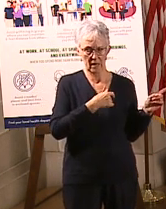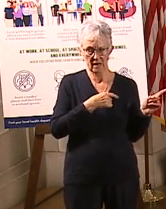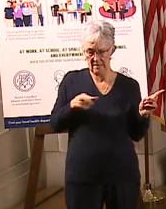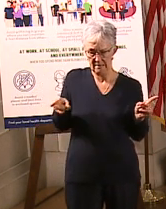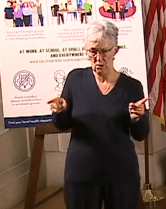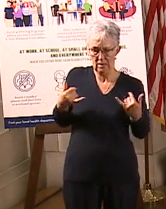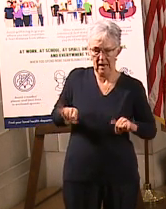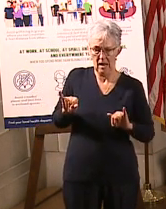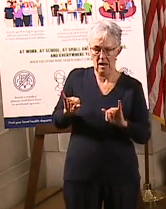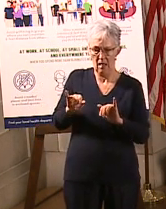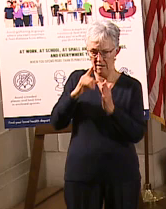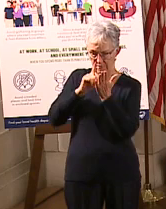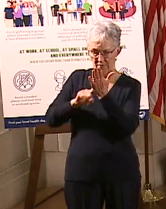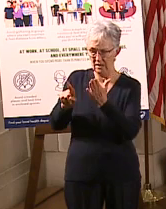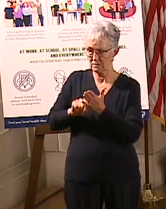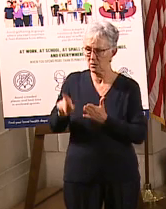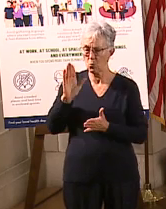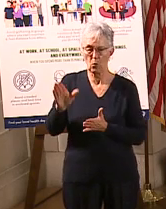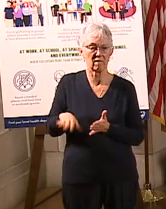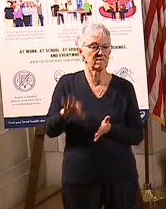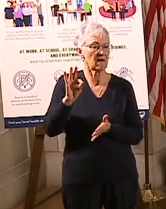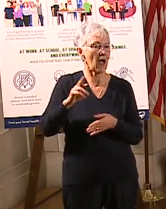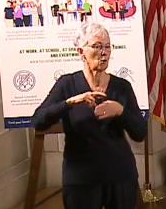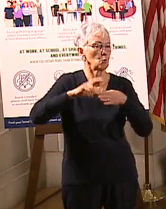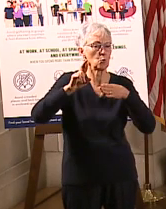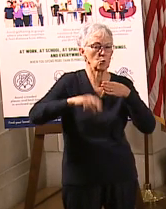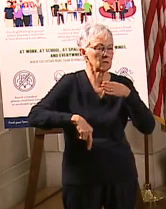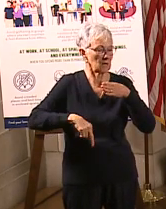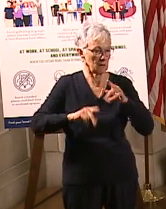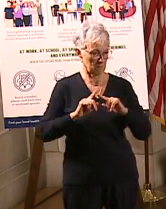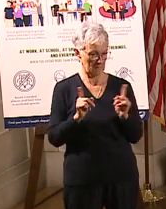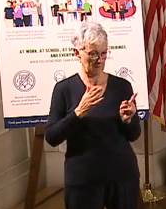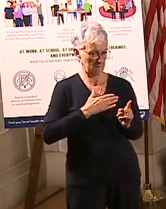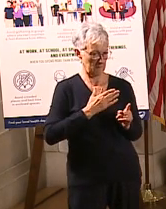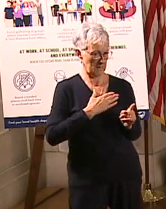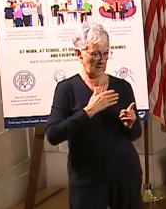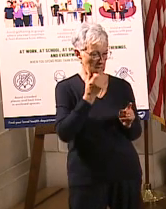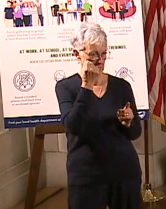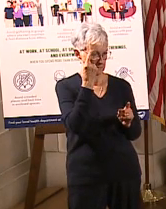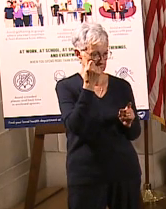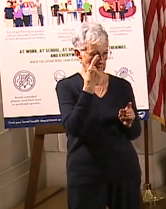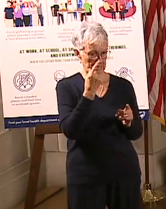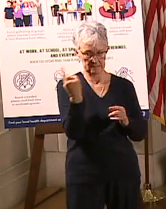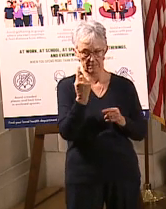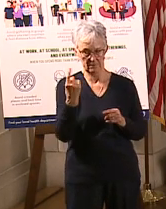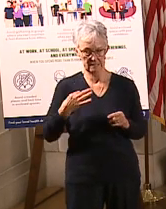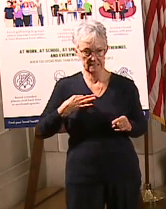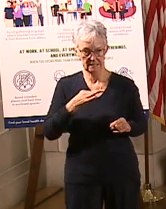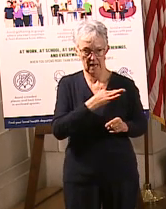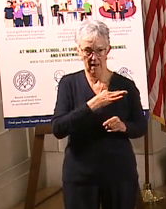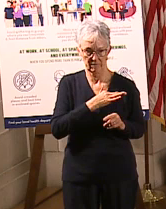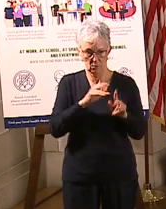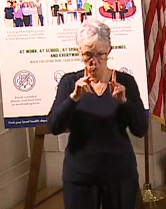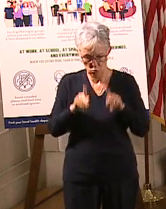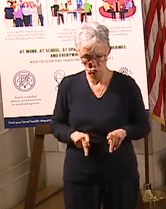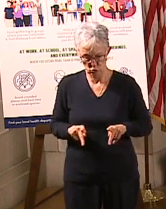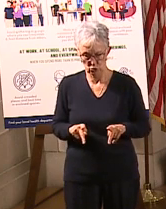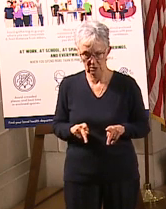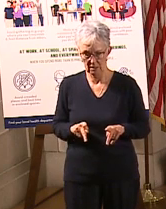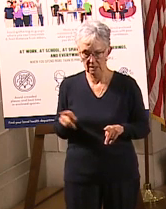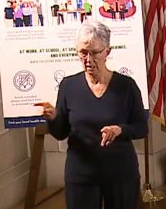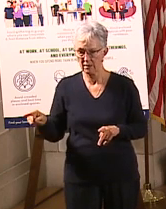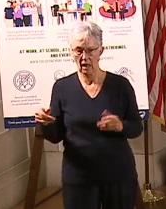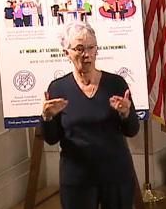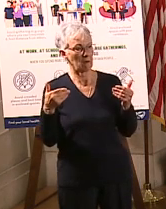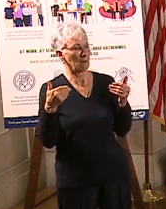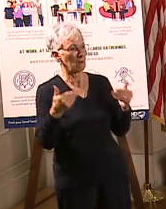found out. But it's preliminarily my understanding it was a staff person that got engaged in doing this without